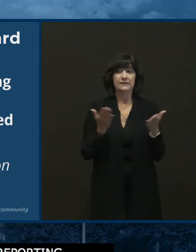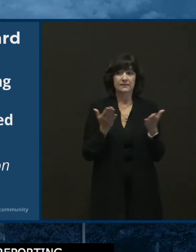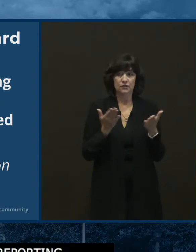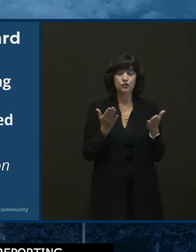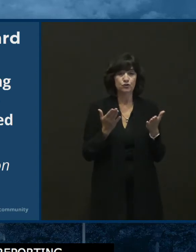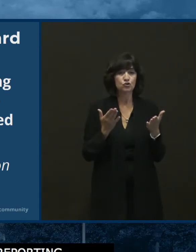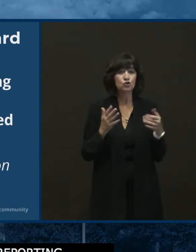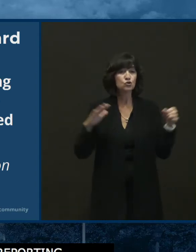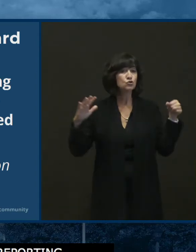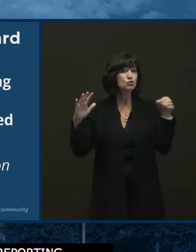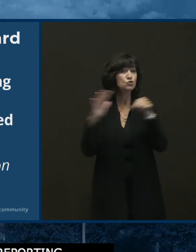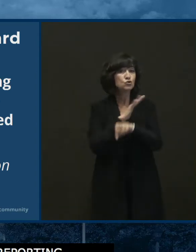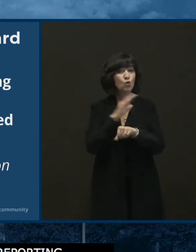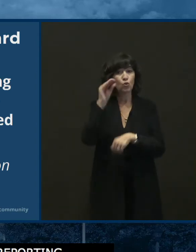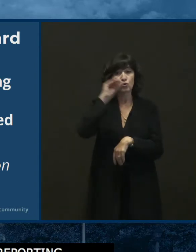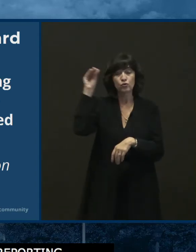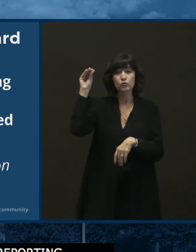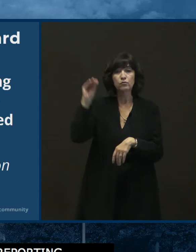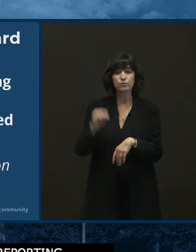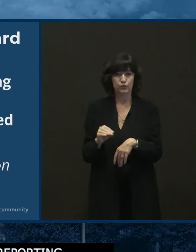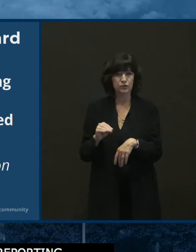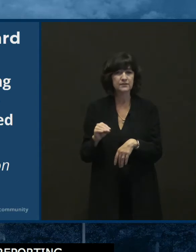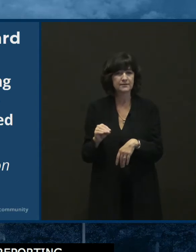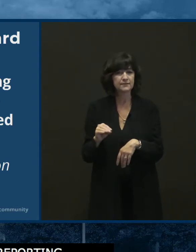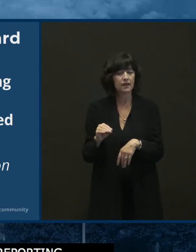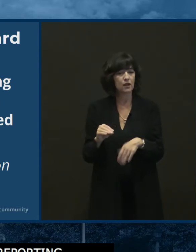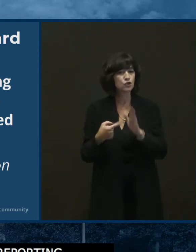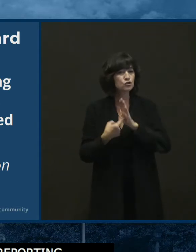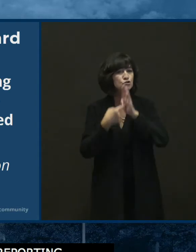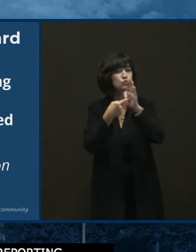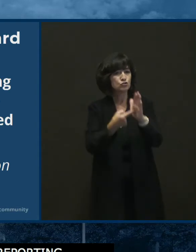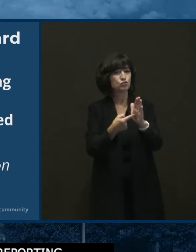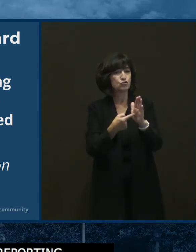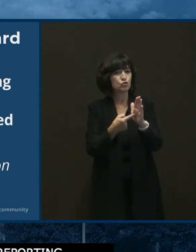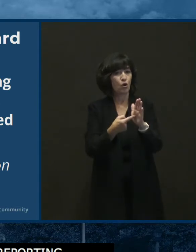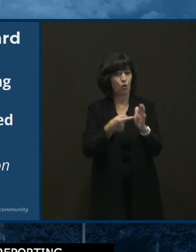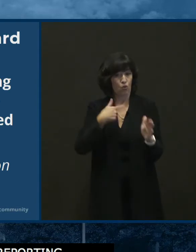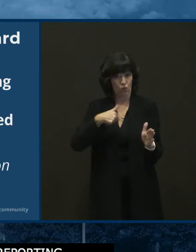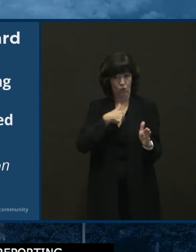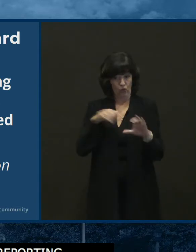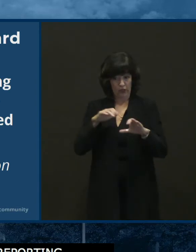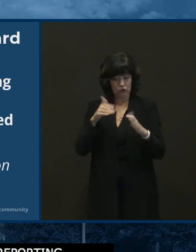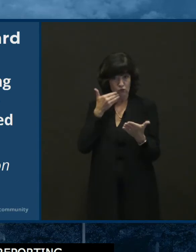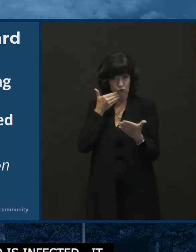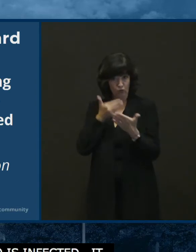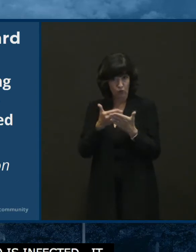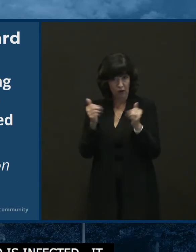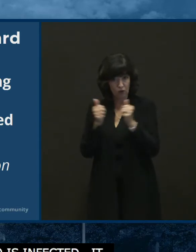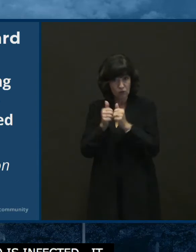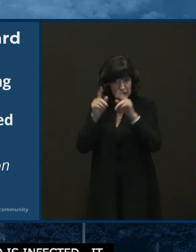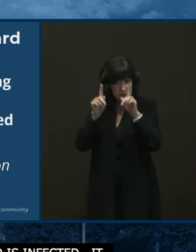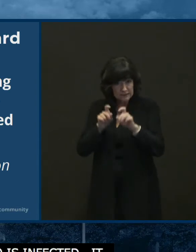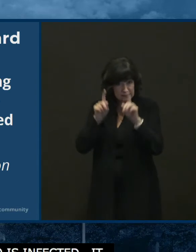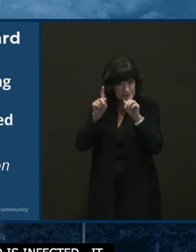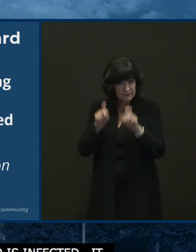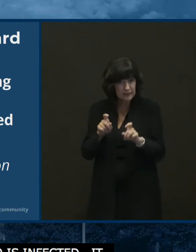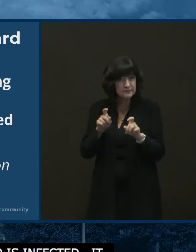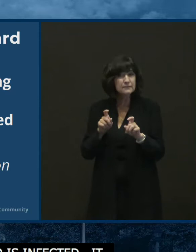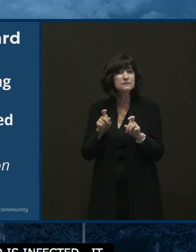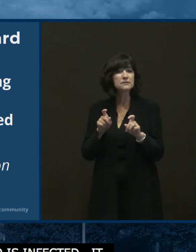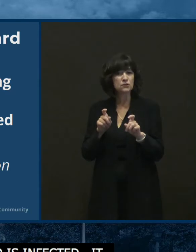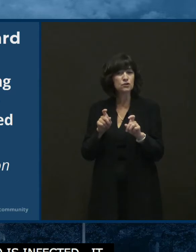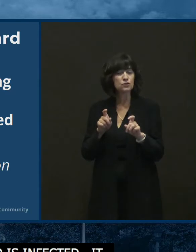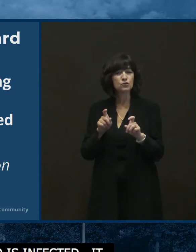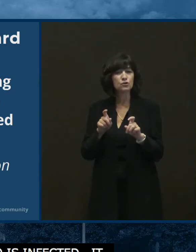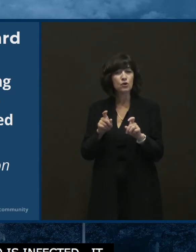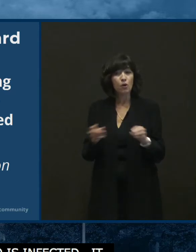is infected. But it also is a reflection of how well are we doing with testing. So the better we're doing with testing, the more